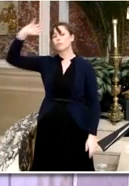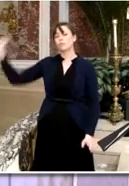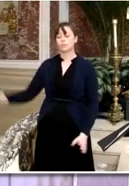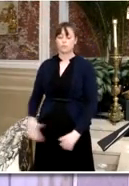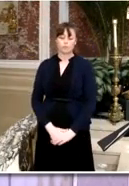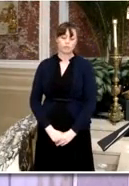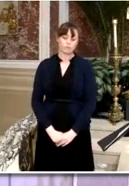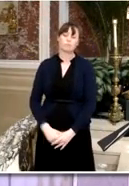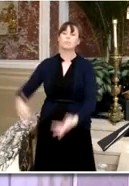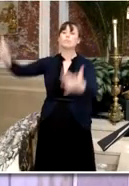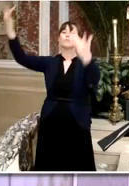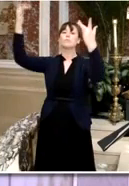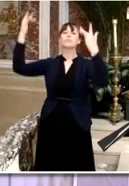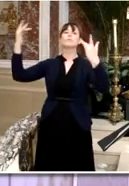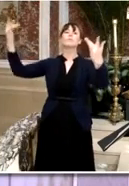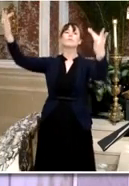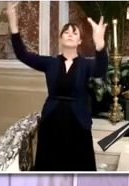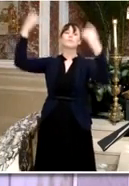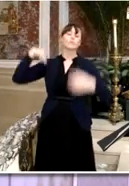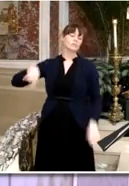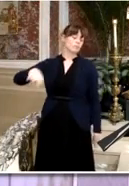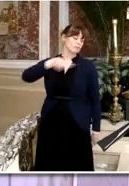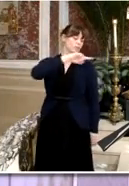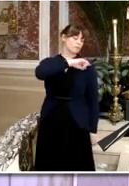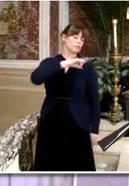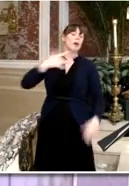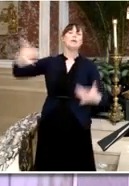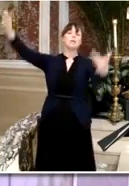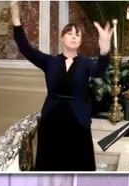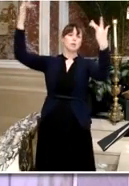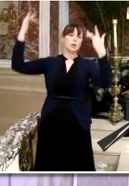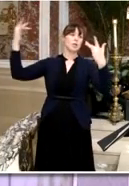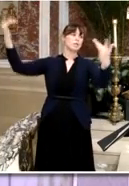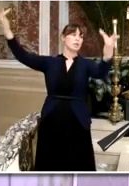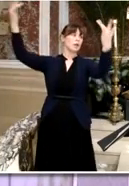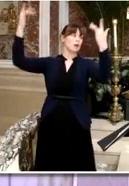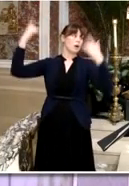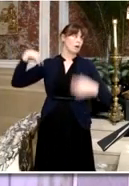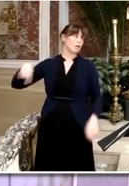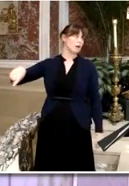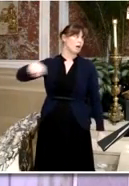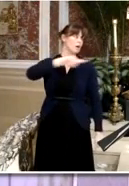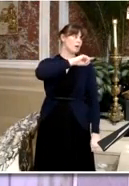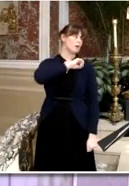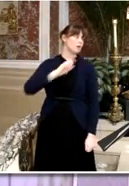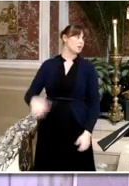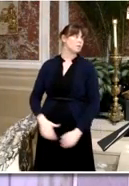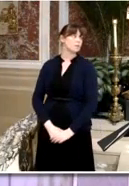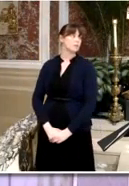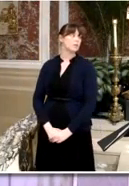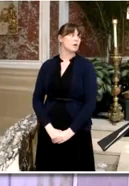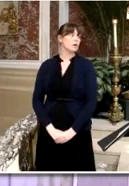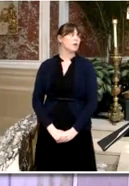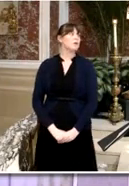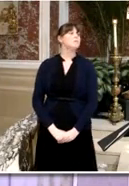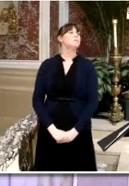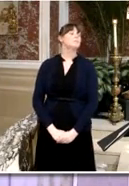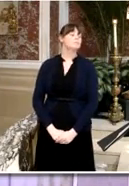Father. Have mercy on us. Have mercy on us.